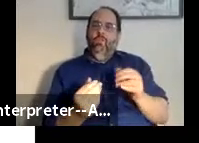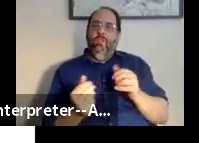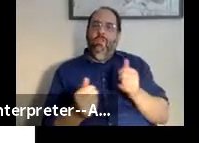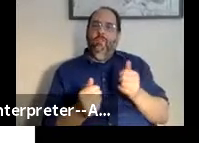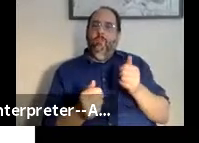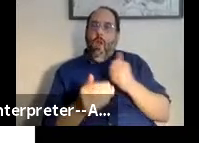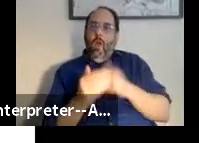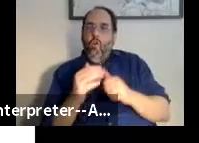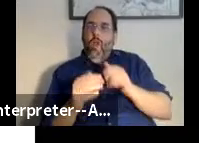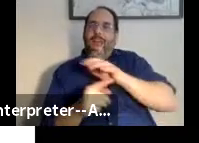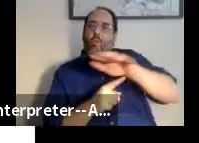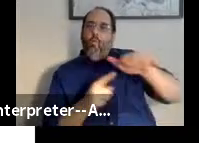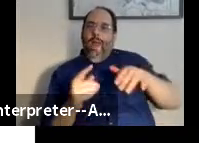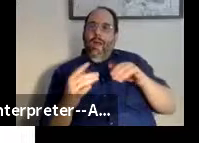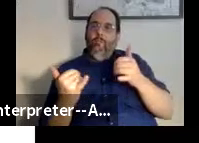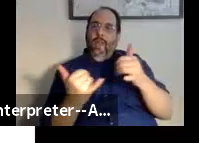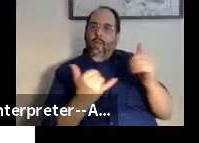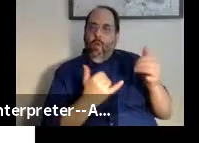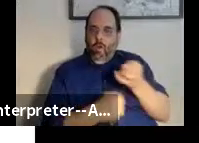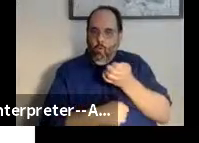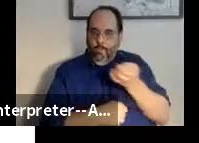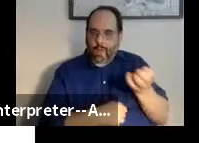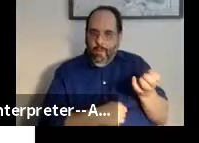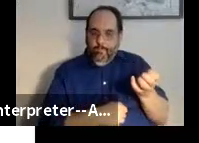a move. I mean, we're already in